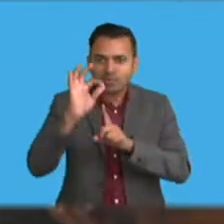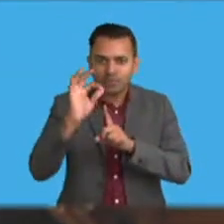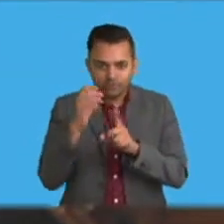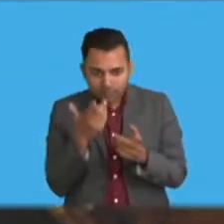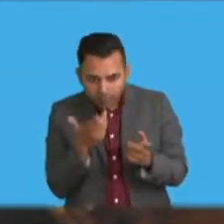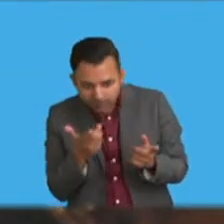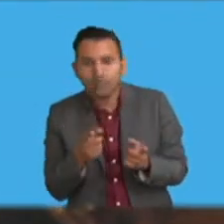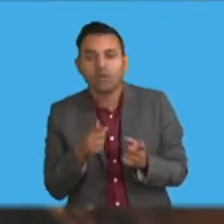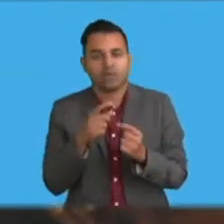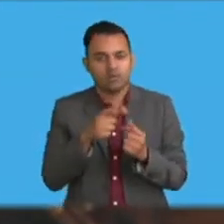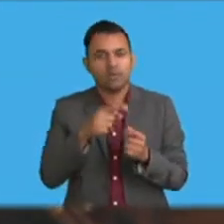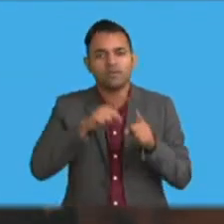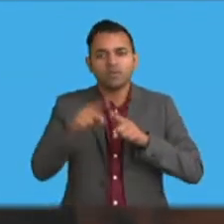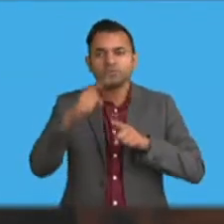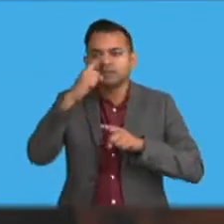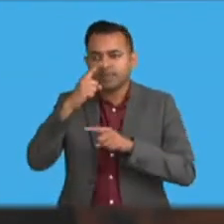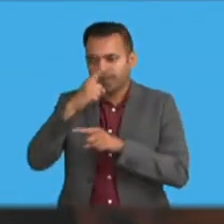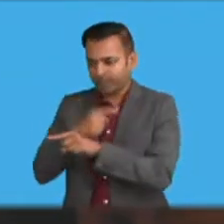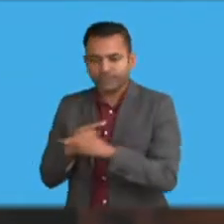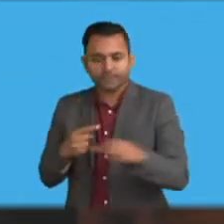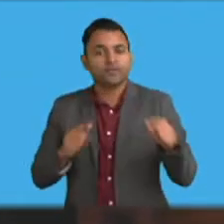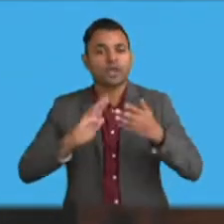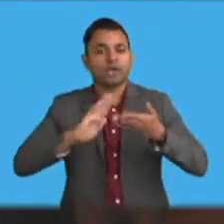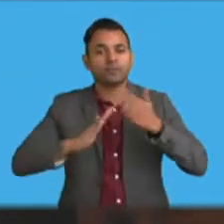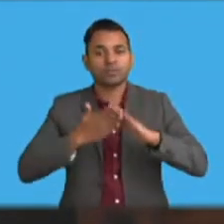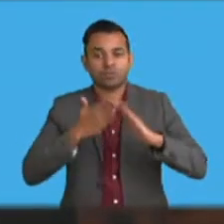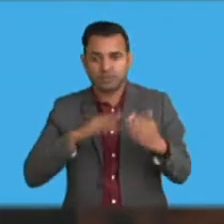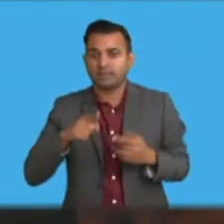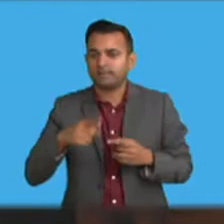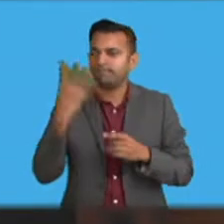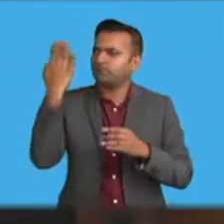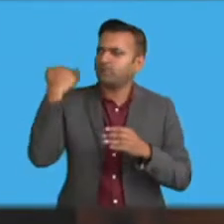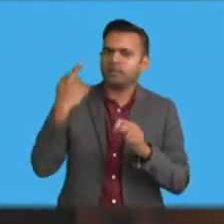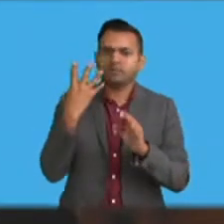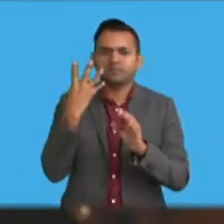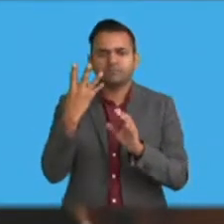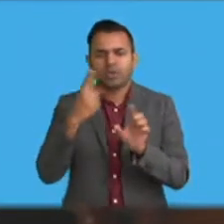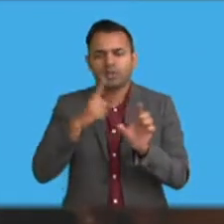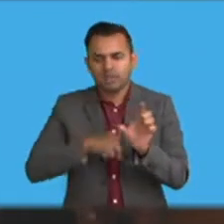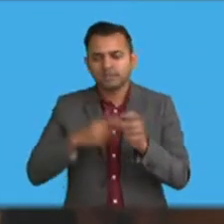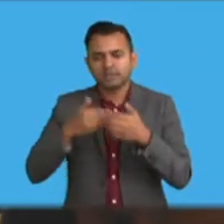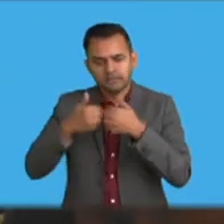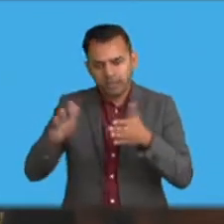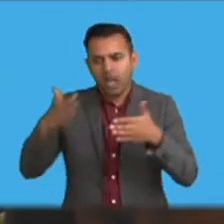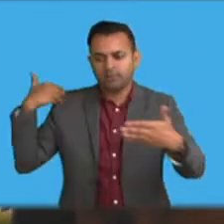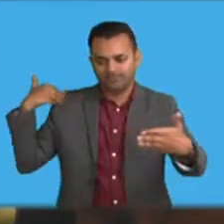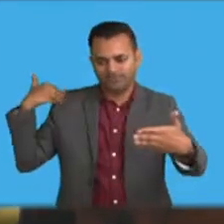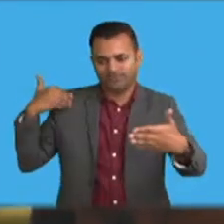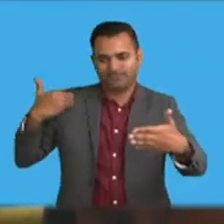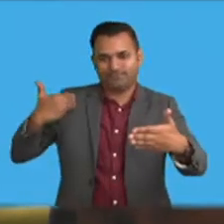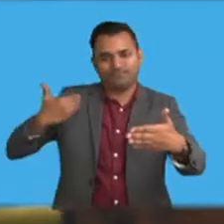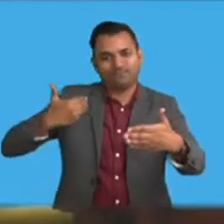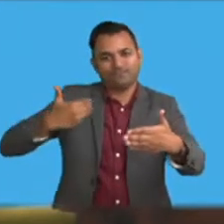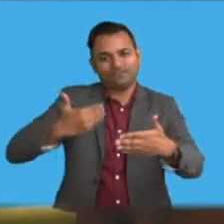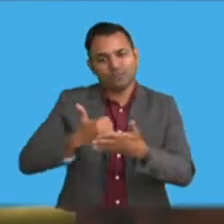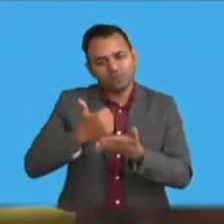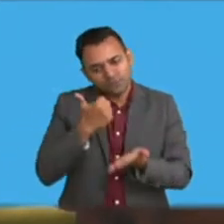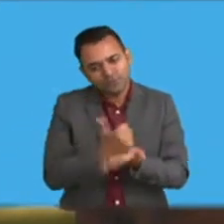in the community. In the past 4 years, Madam Speaker, the MSBG has supported a total of